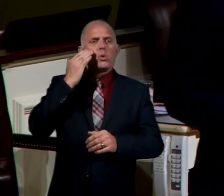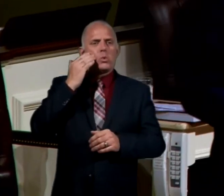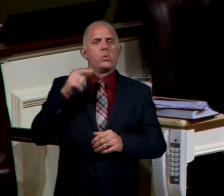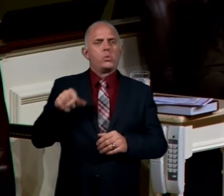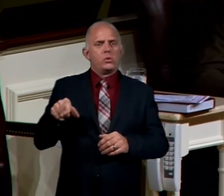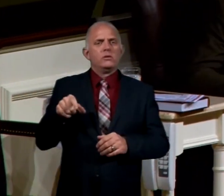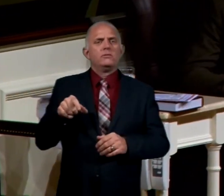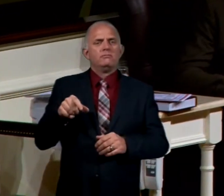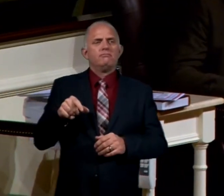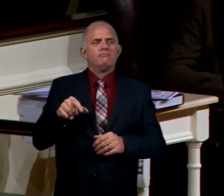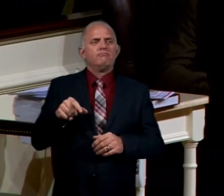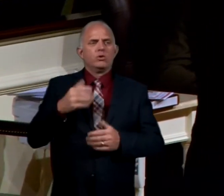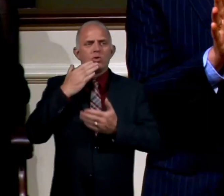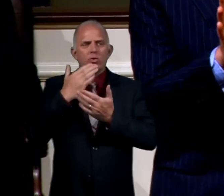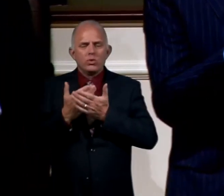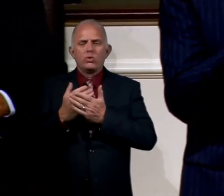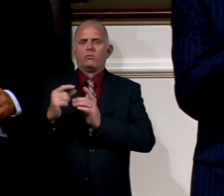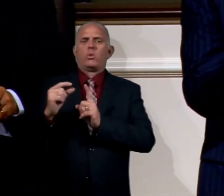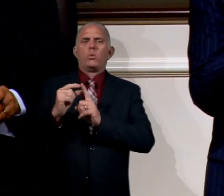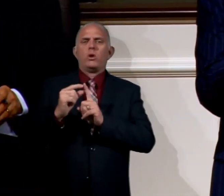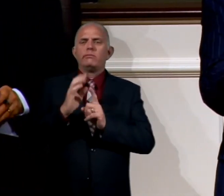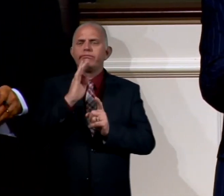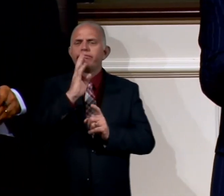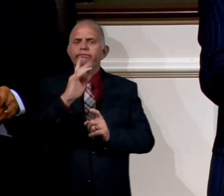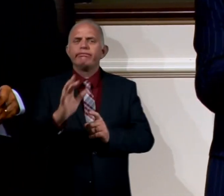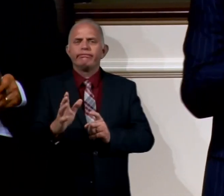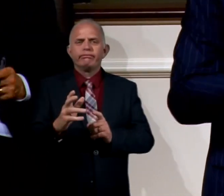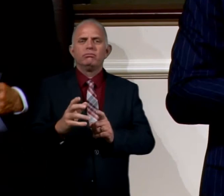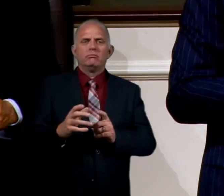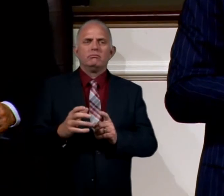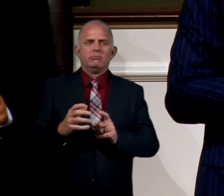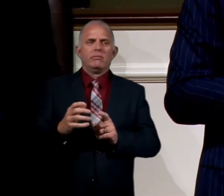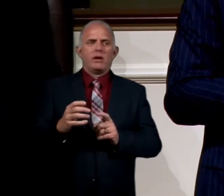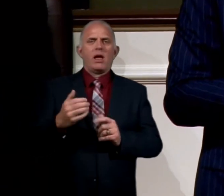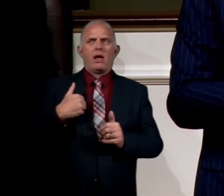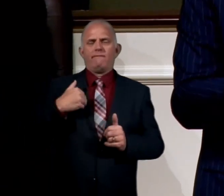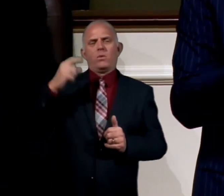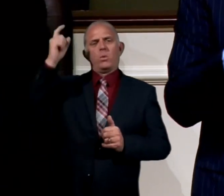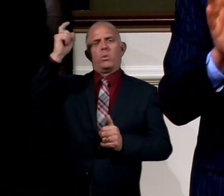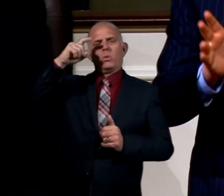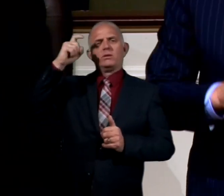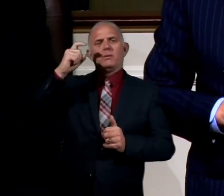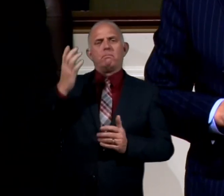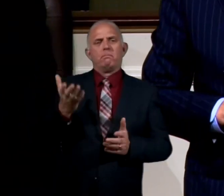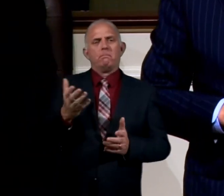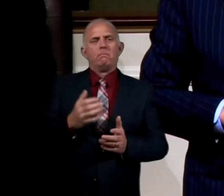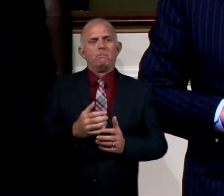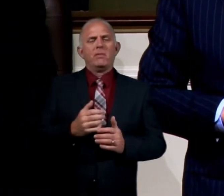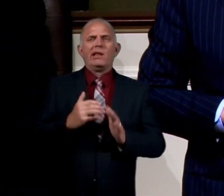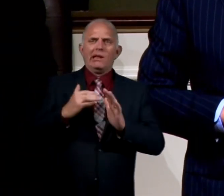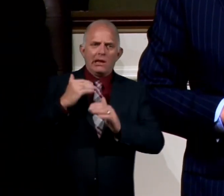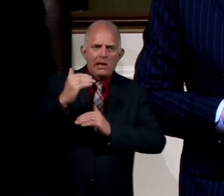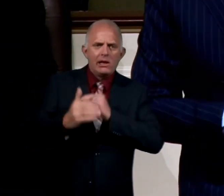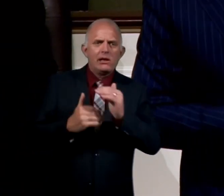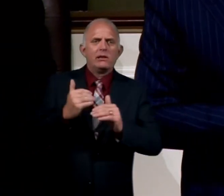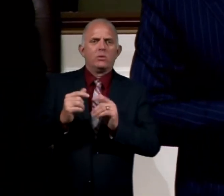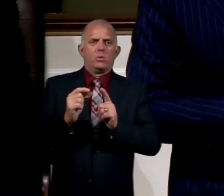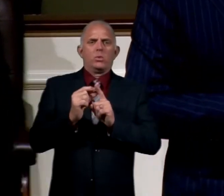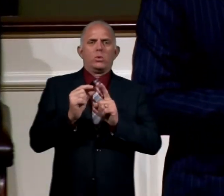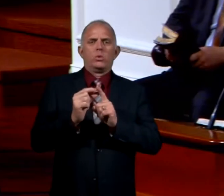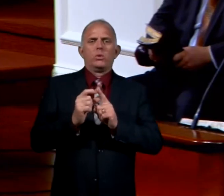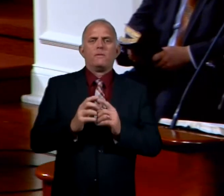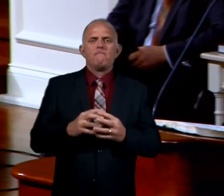learn. When she opened her mouth, it was with wisdom and it was with kindness. I think